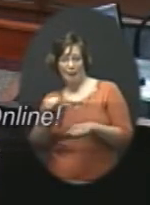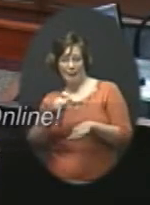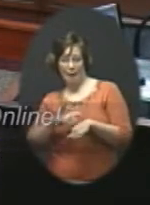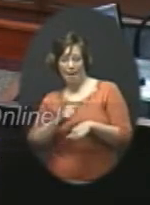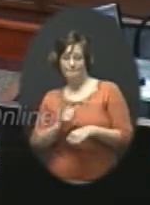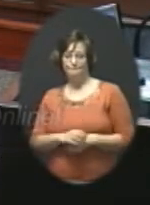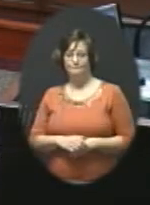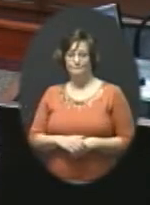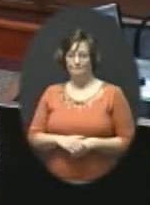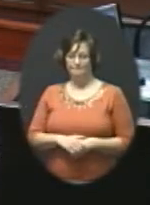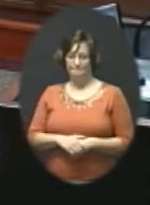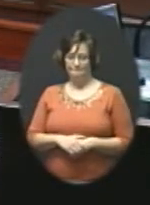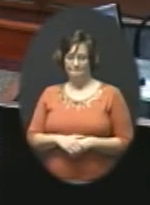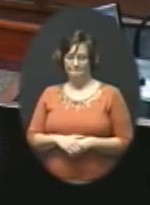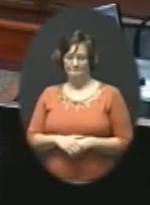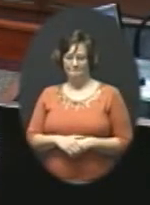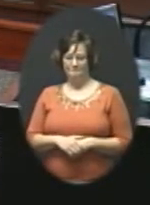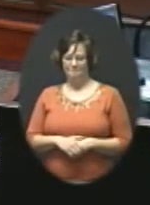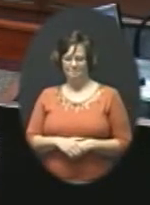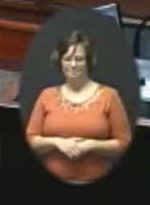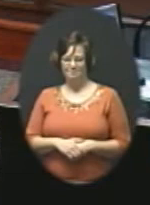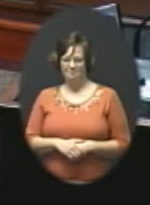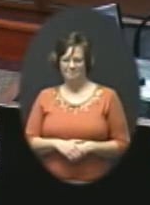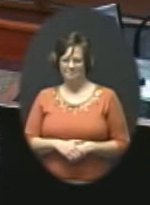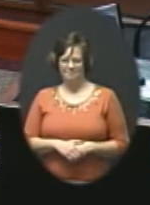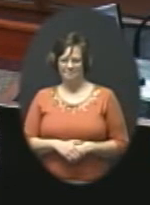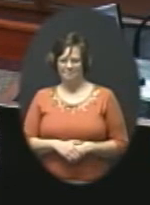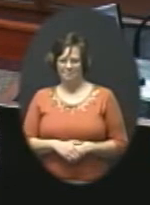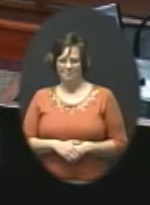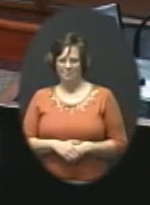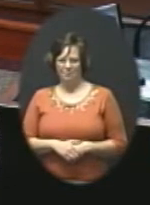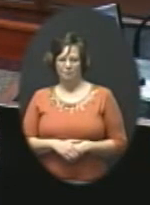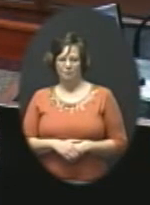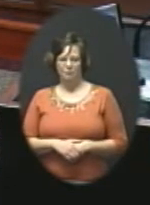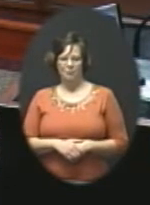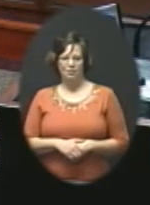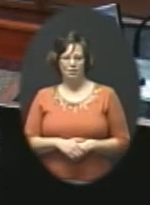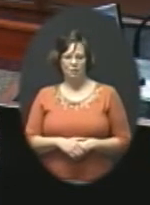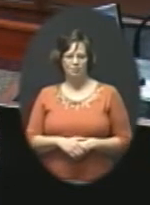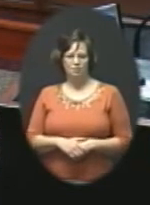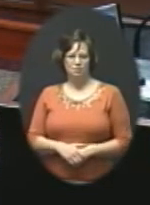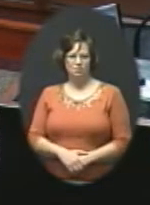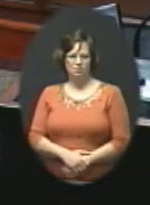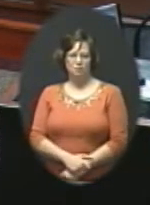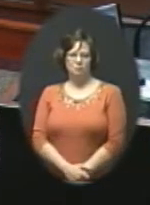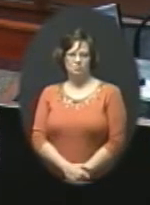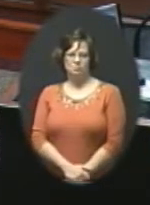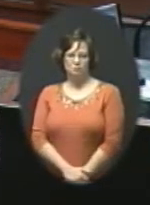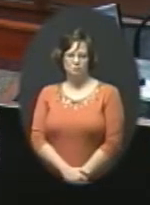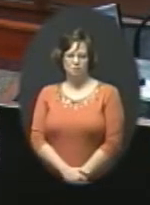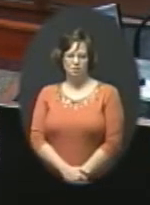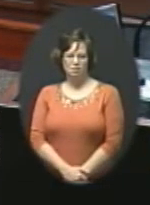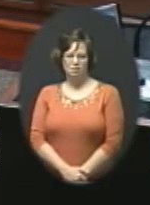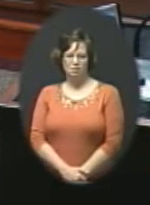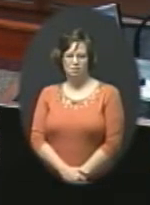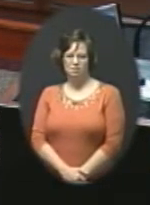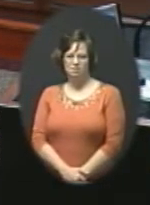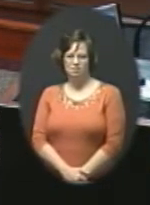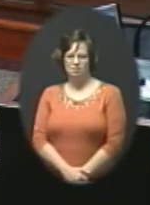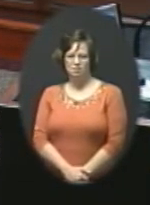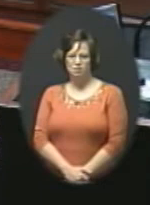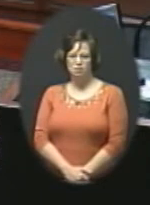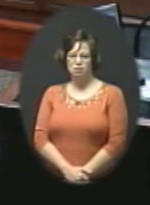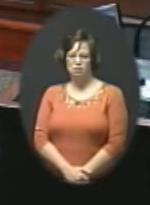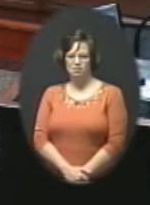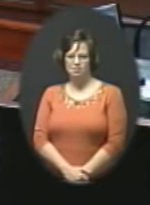anytime. You're good. You drop down and down the splits right there at the end, but I didn't want to be a show off. We're probably going to show you in the front,